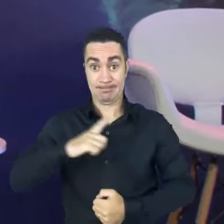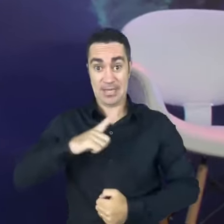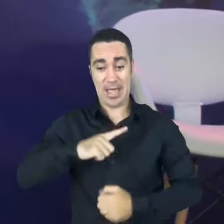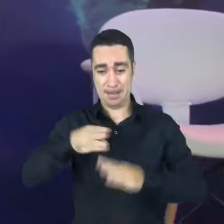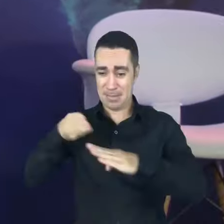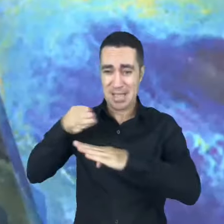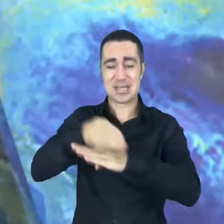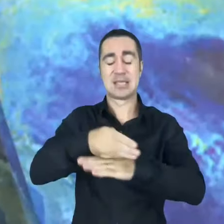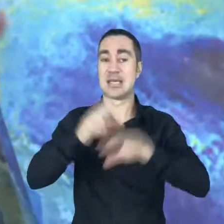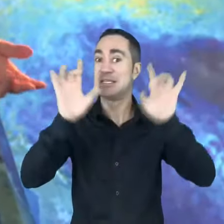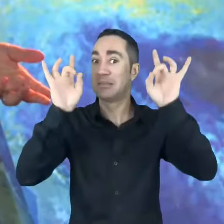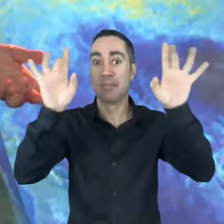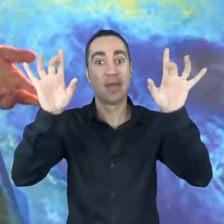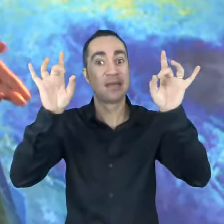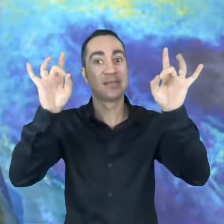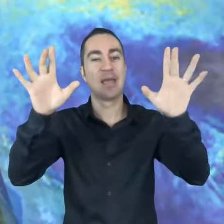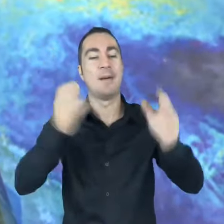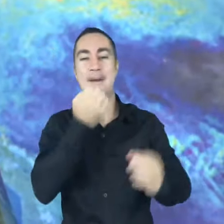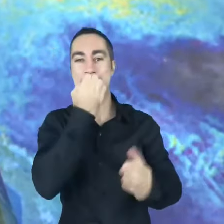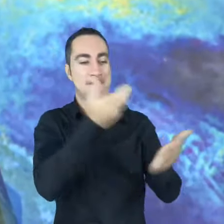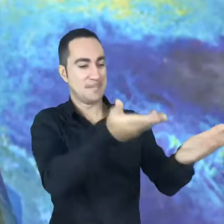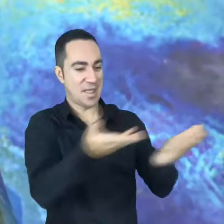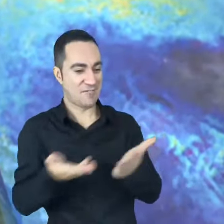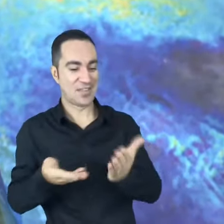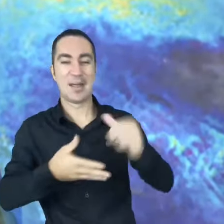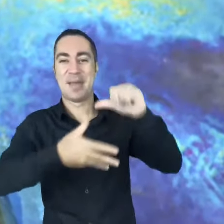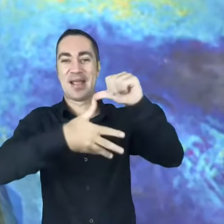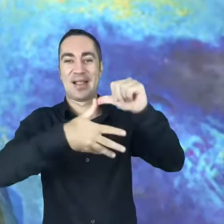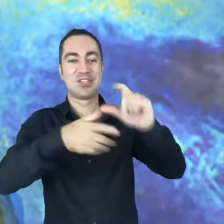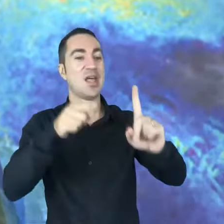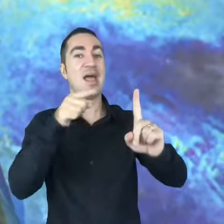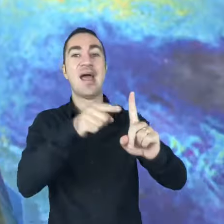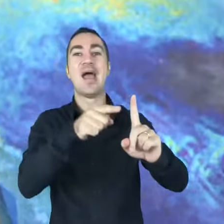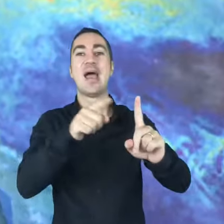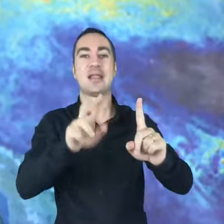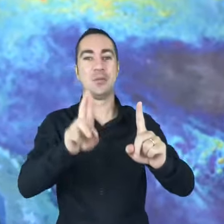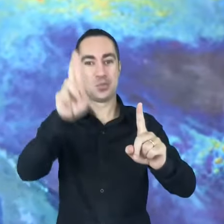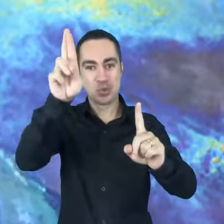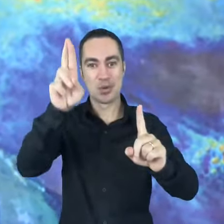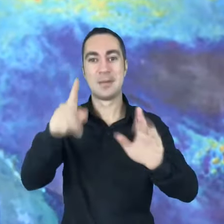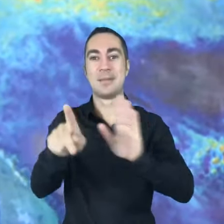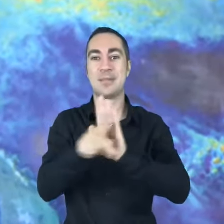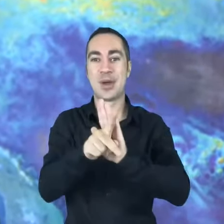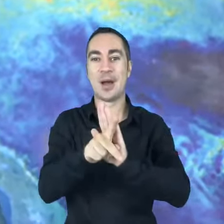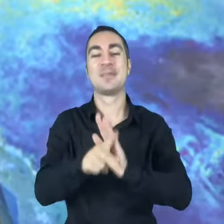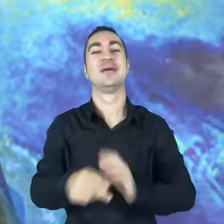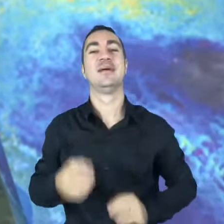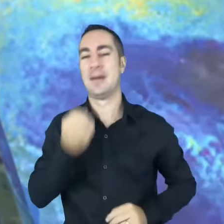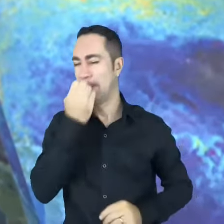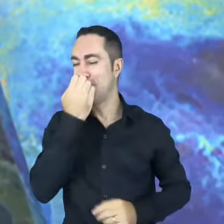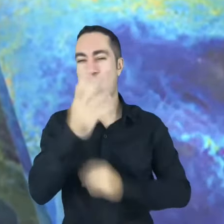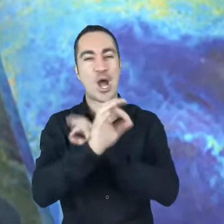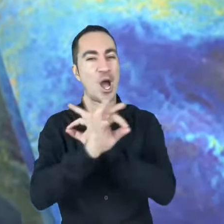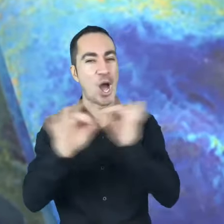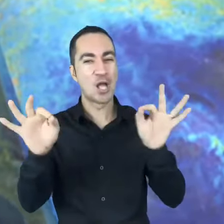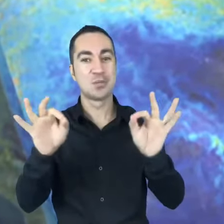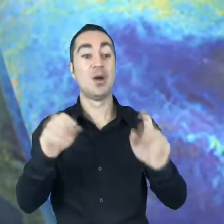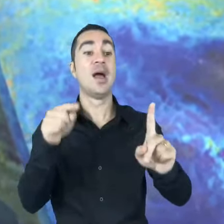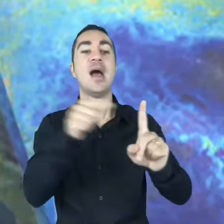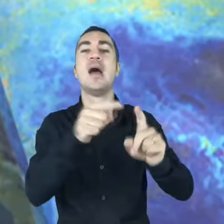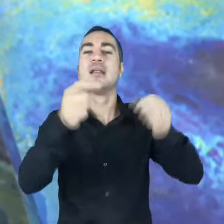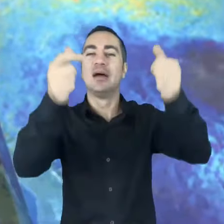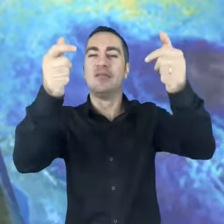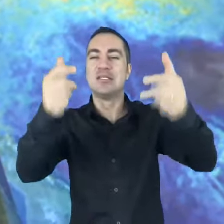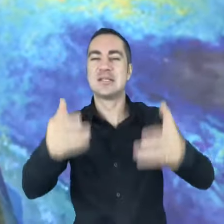will welcome an American, and today a Swedish citizen, direct from Stockholm,